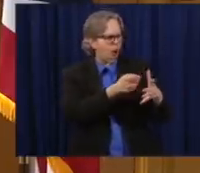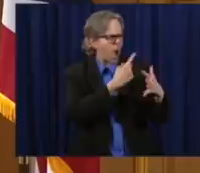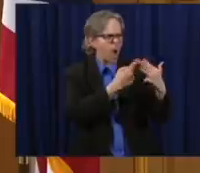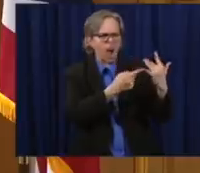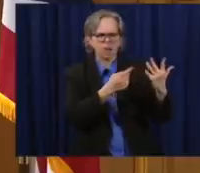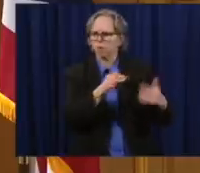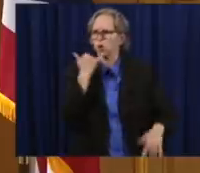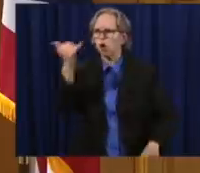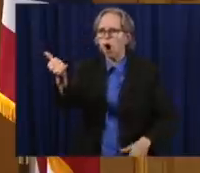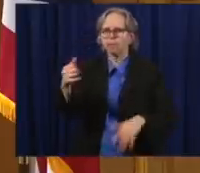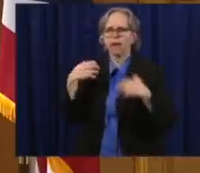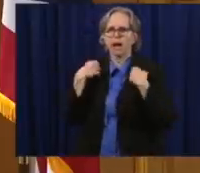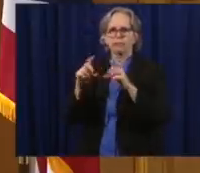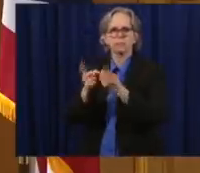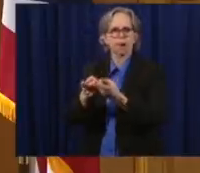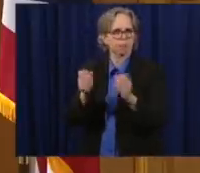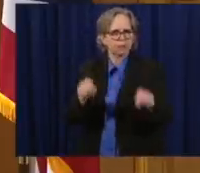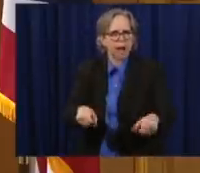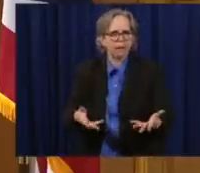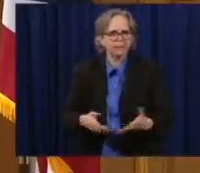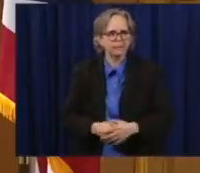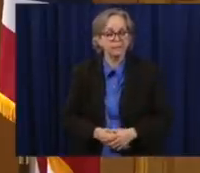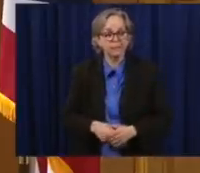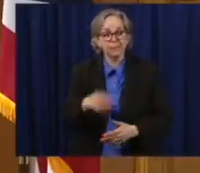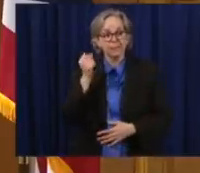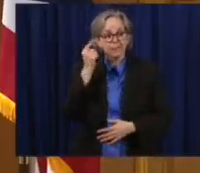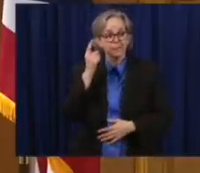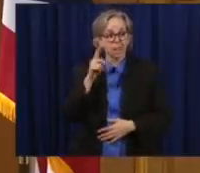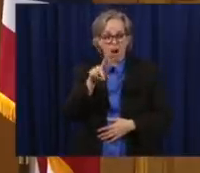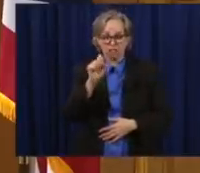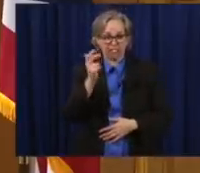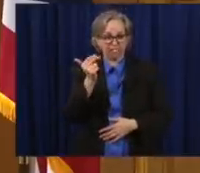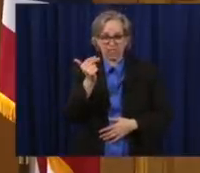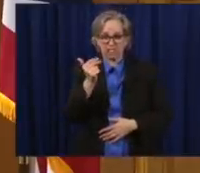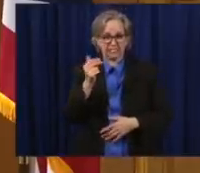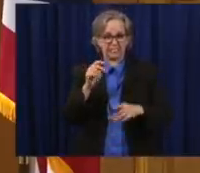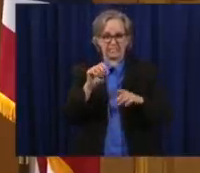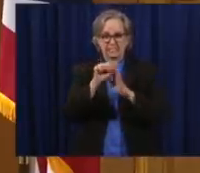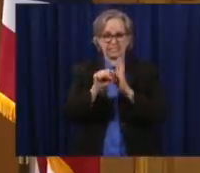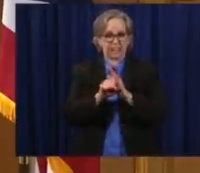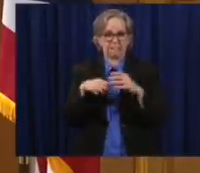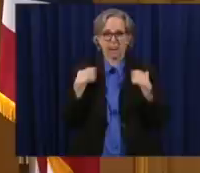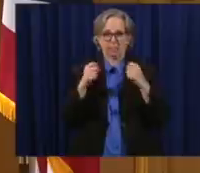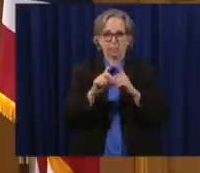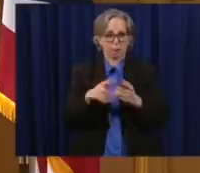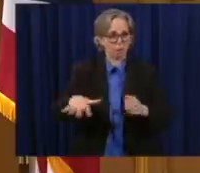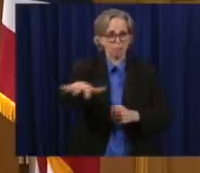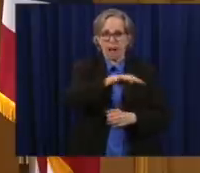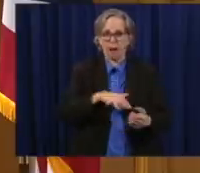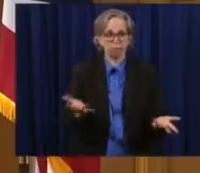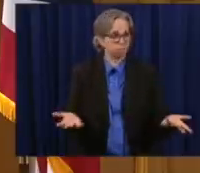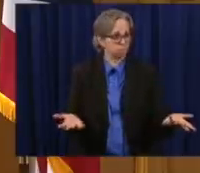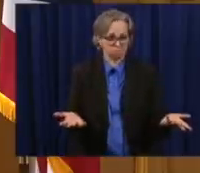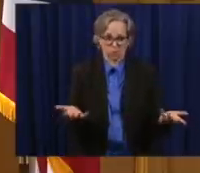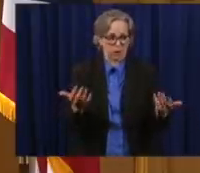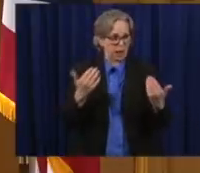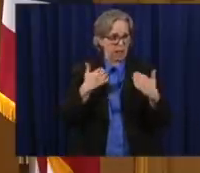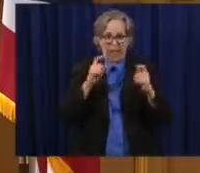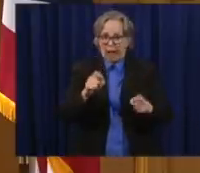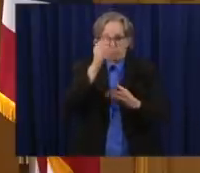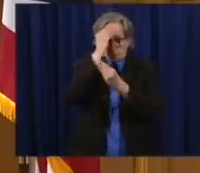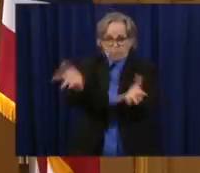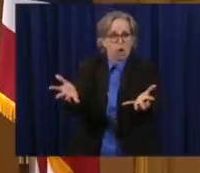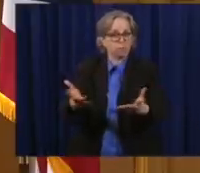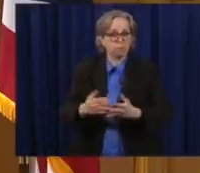health departments around the state. Obviously, they can't be everywhere all the time. Don't want them to be, not what's going to happen. But if you get